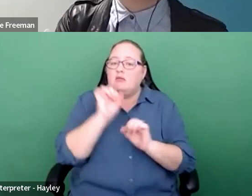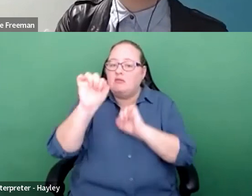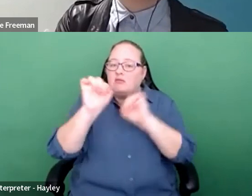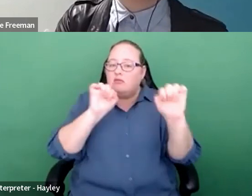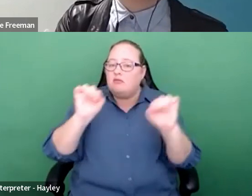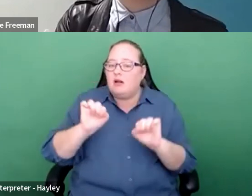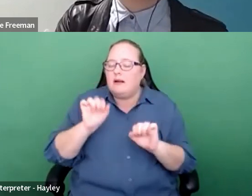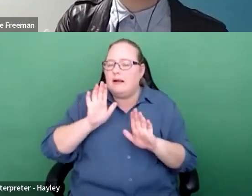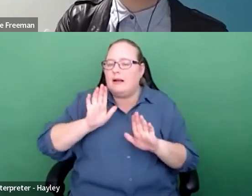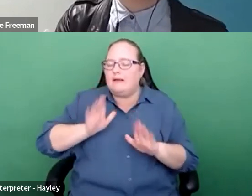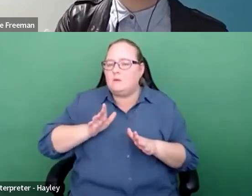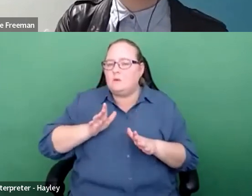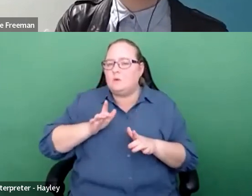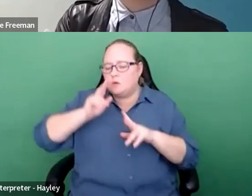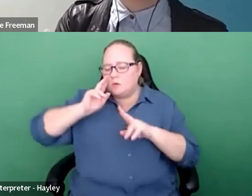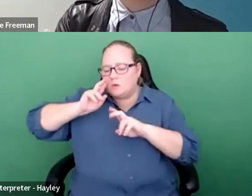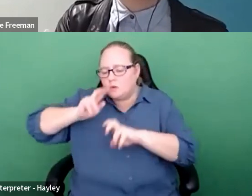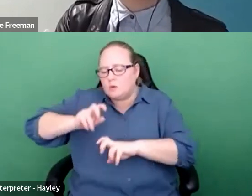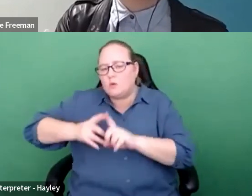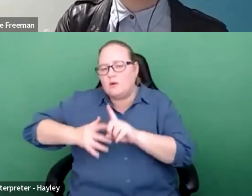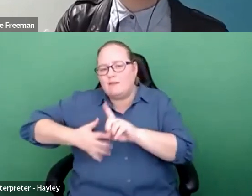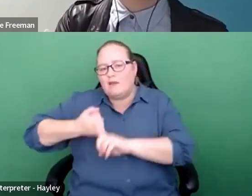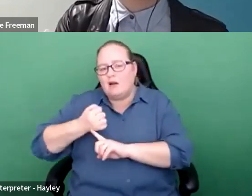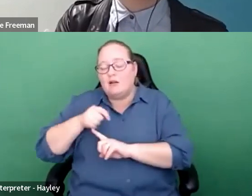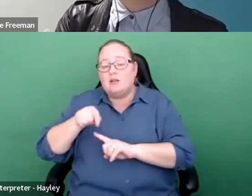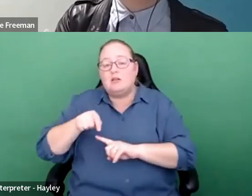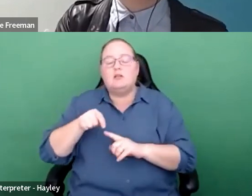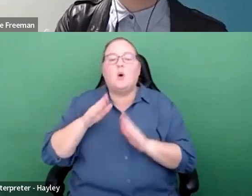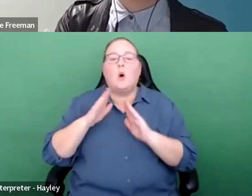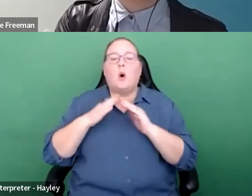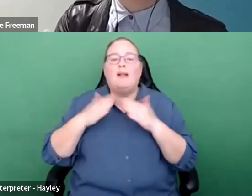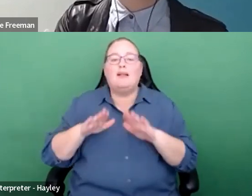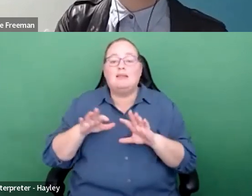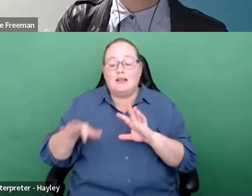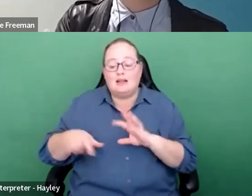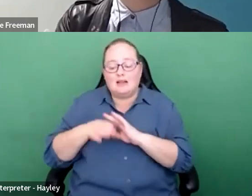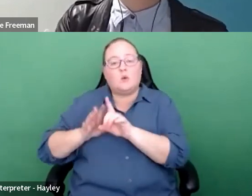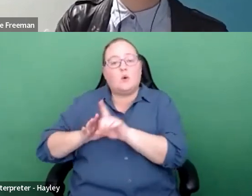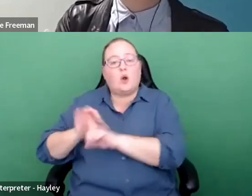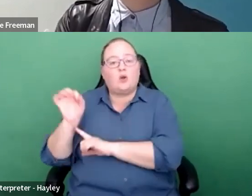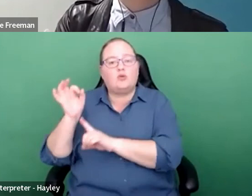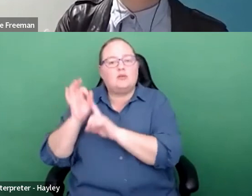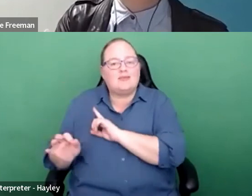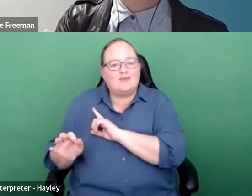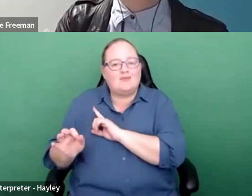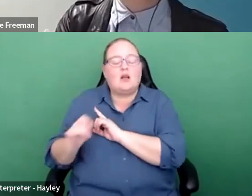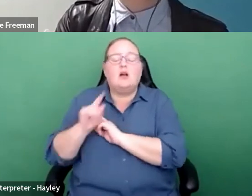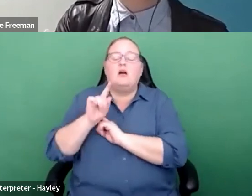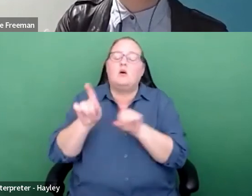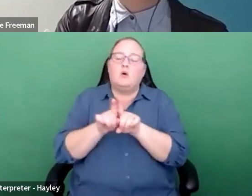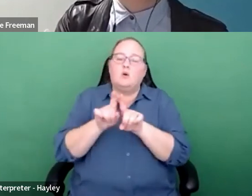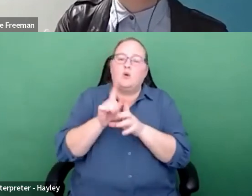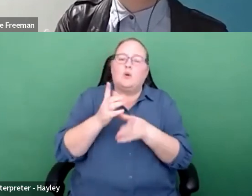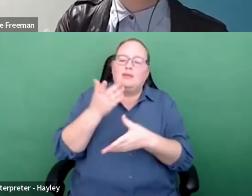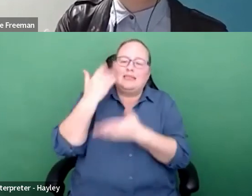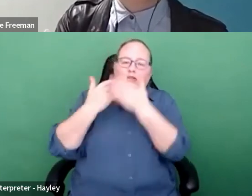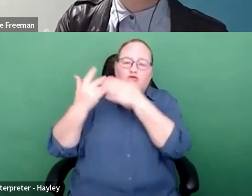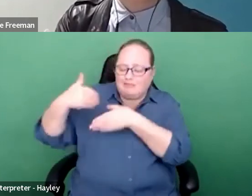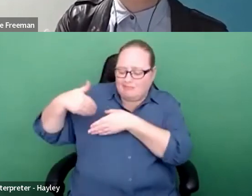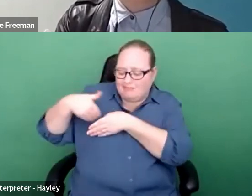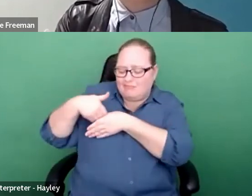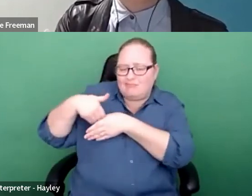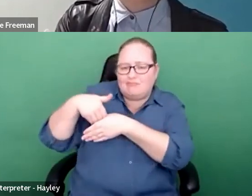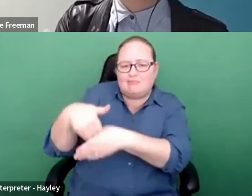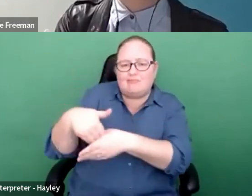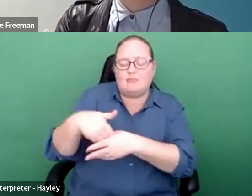culturally specific in a lot of ways, and indeed politically and historically specific. I hope that's some kind of useful response. Thank you